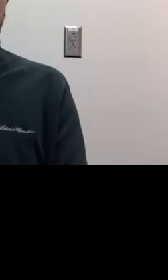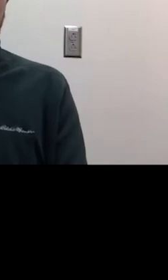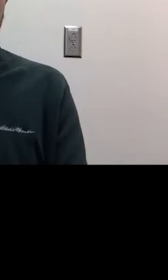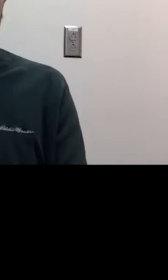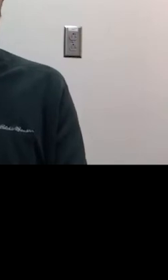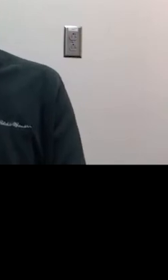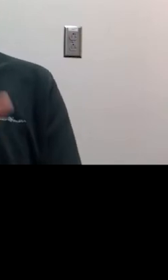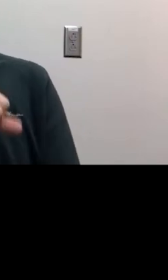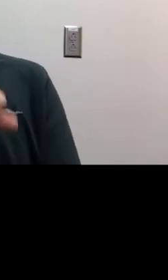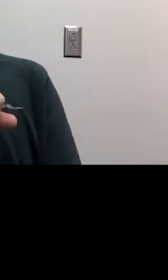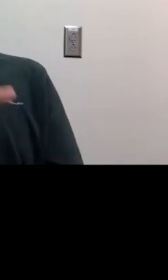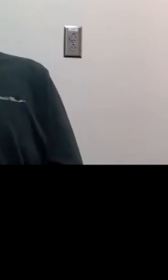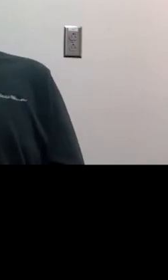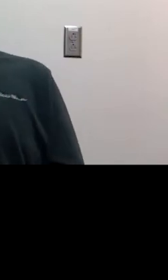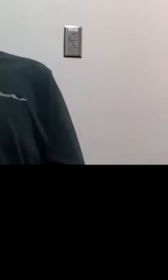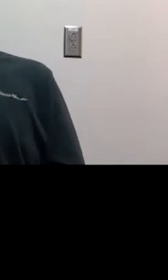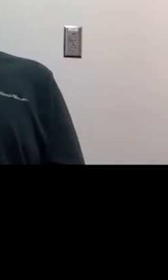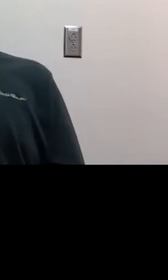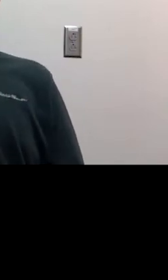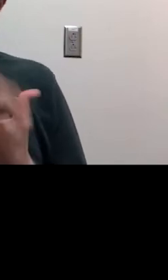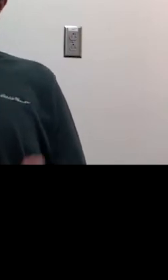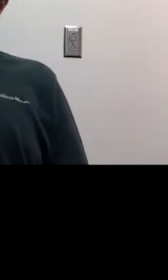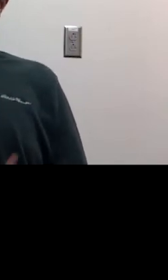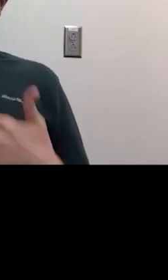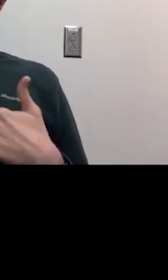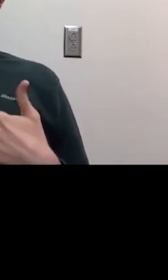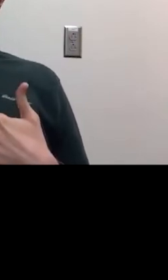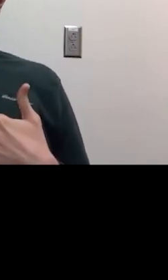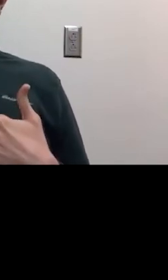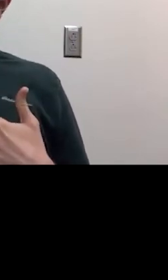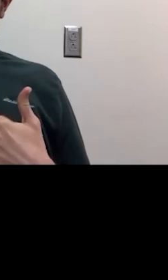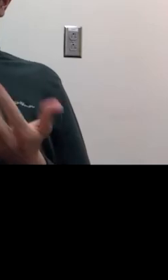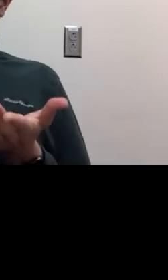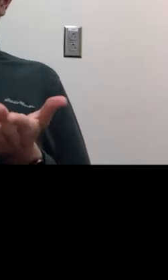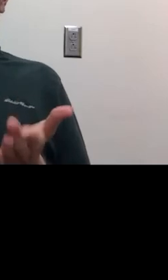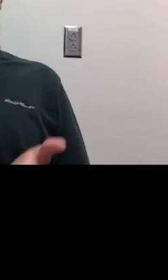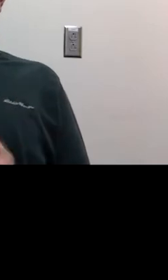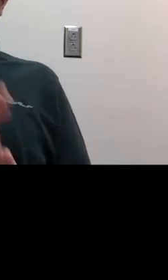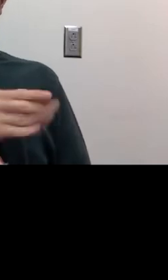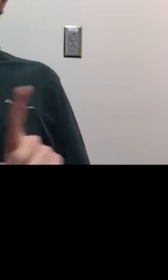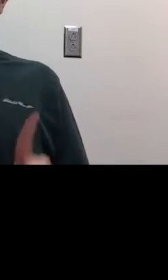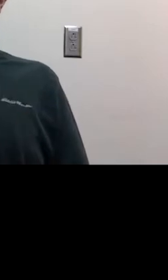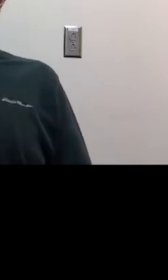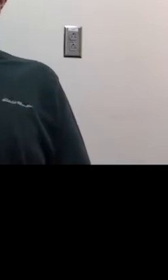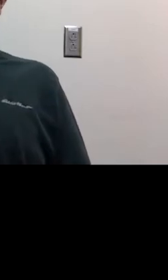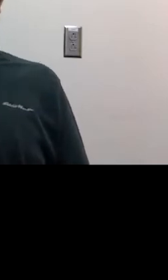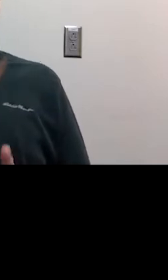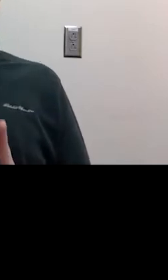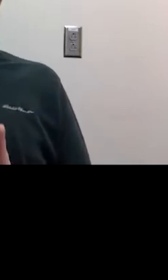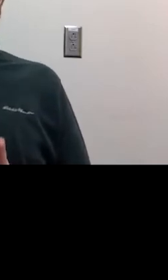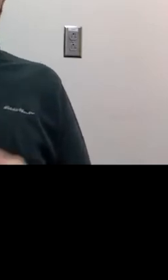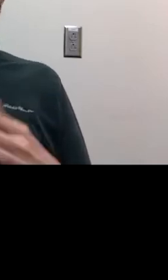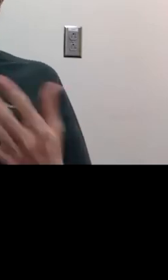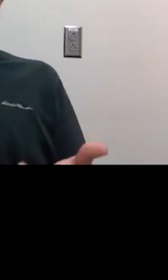Yeah. Believe it or not, Ellen and I did not talk about this question ahead of time, but I love this question